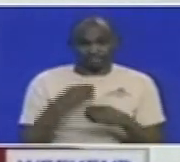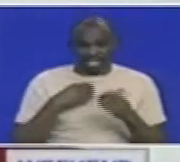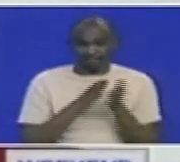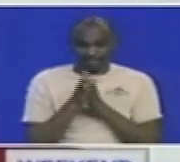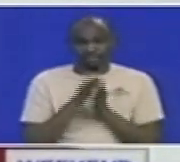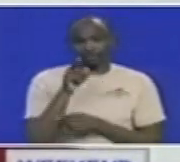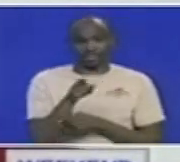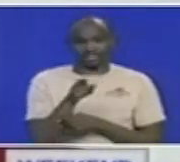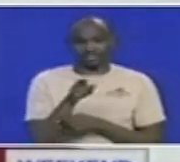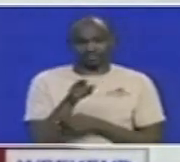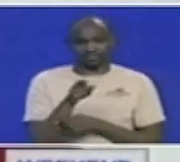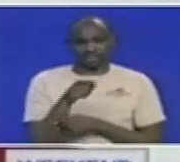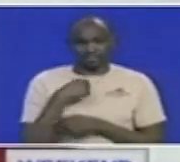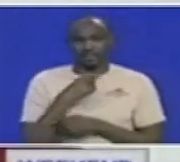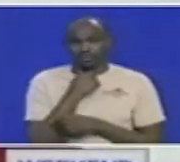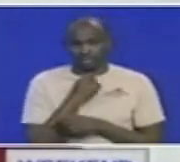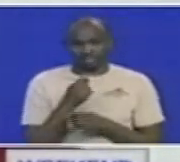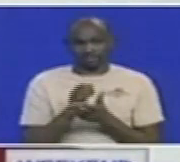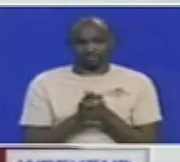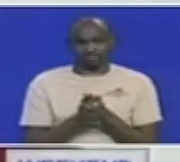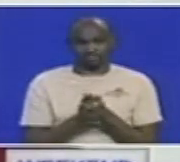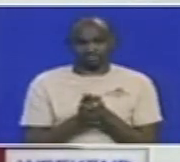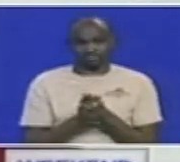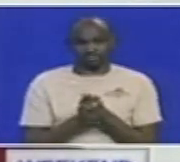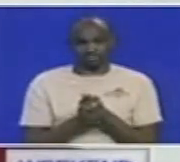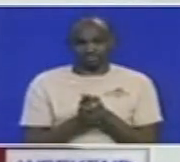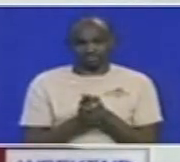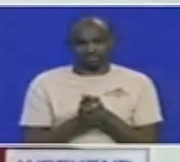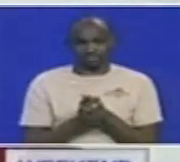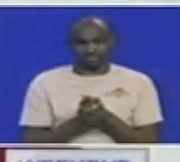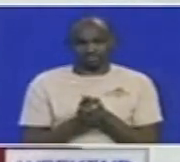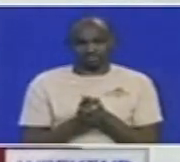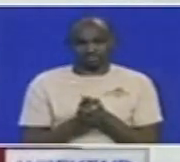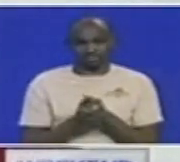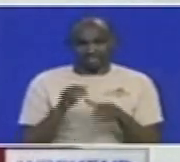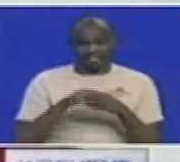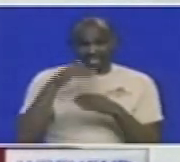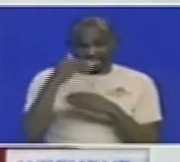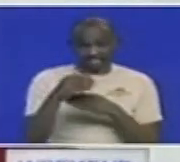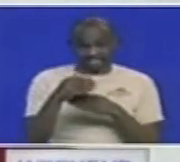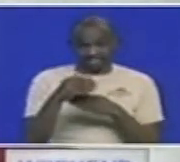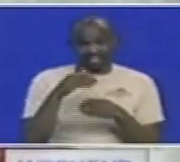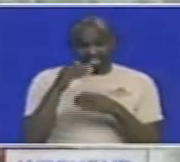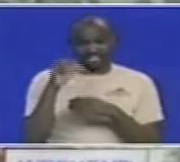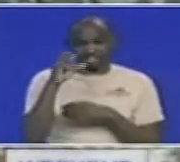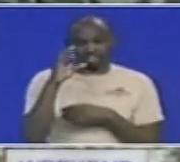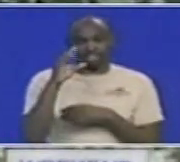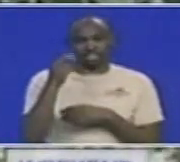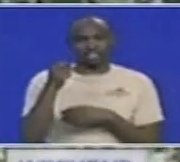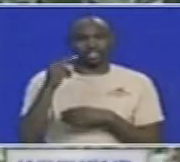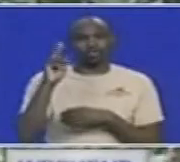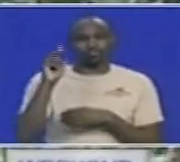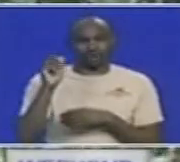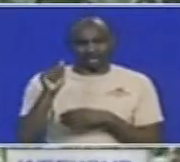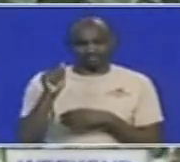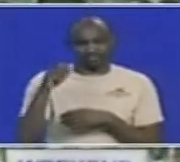for that, and I'd like to be the next Chinua Achebe. As